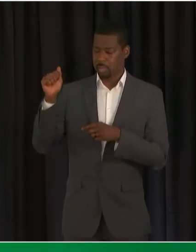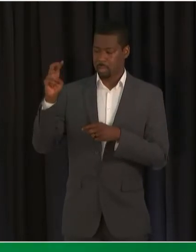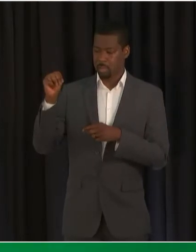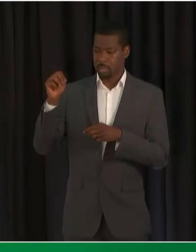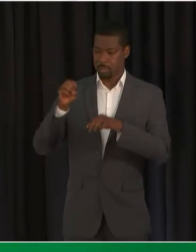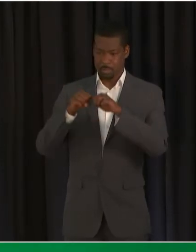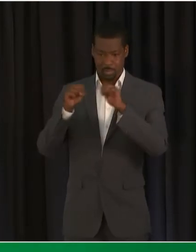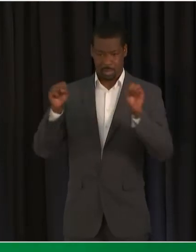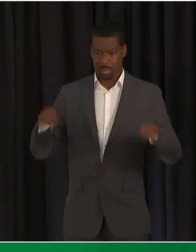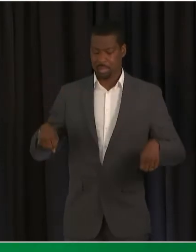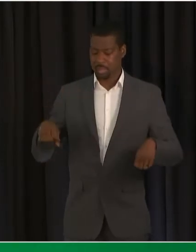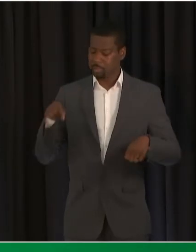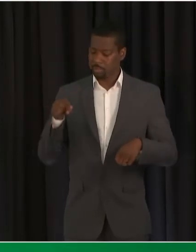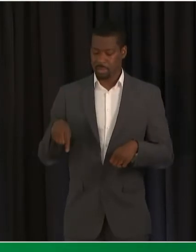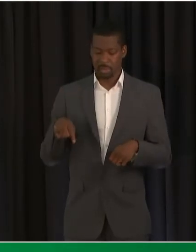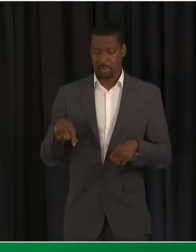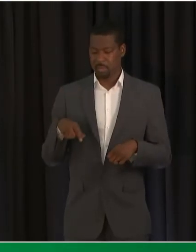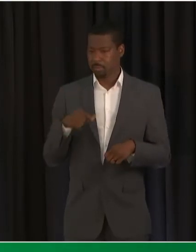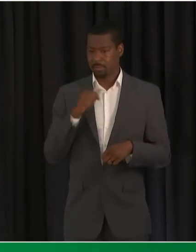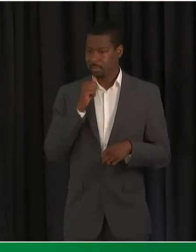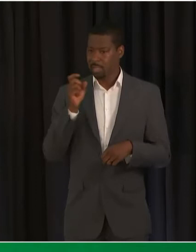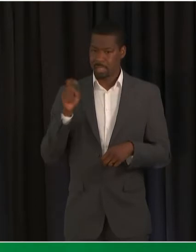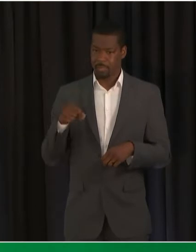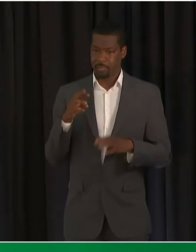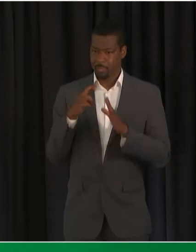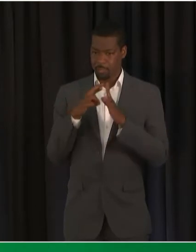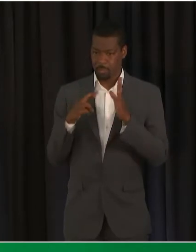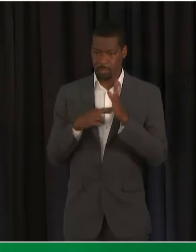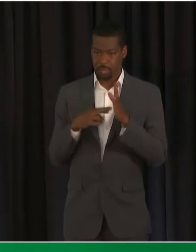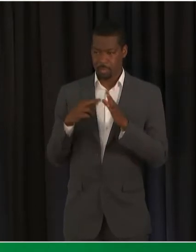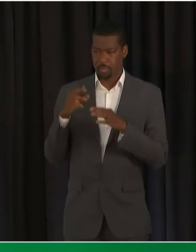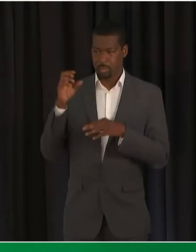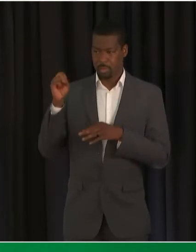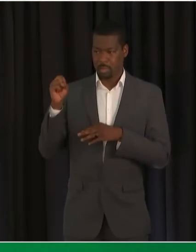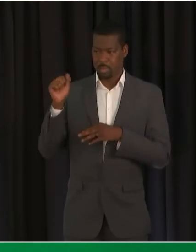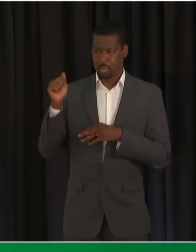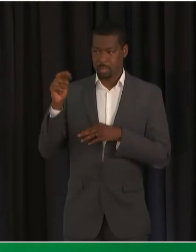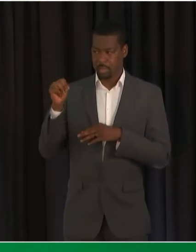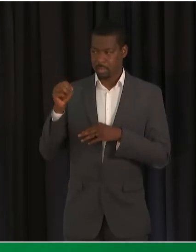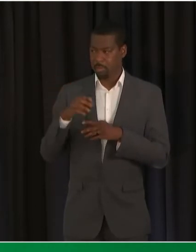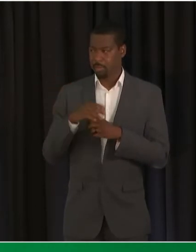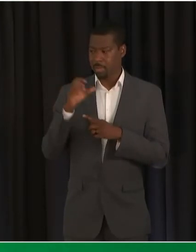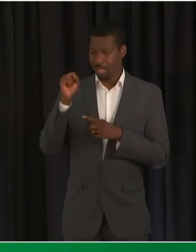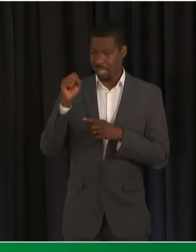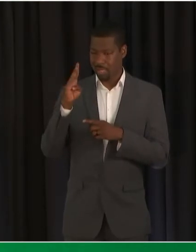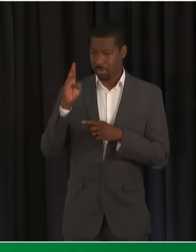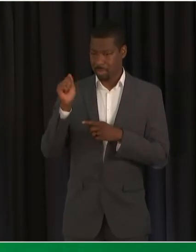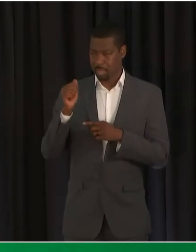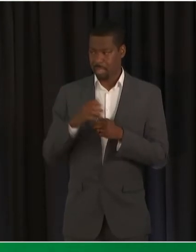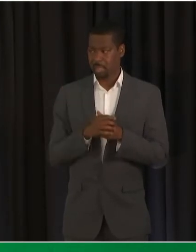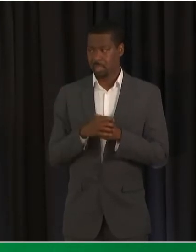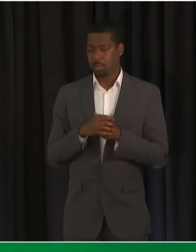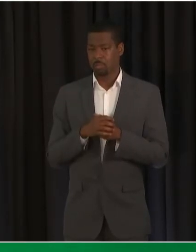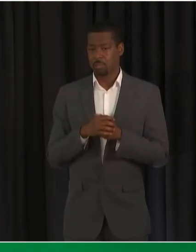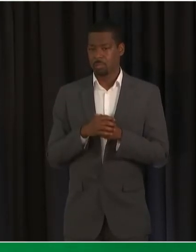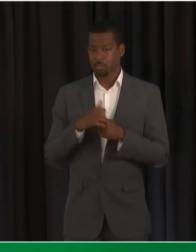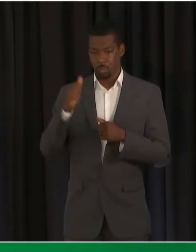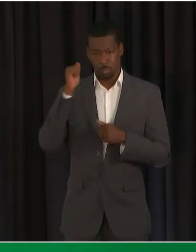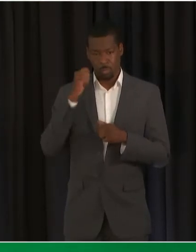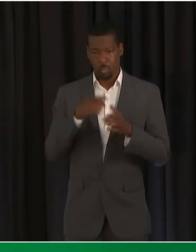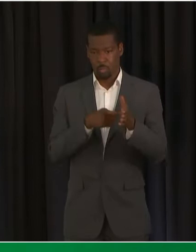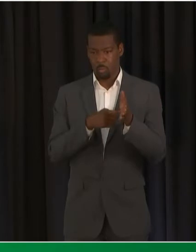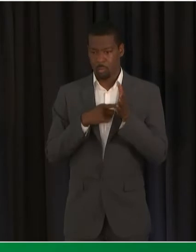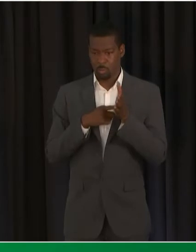system, with this fund, you don't have to register in SAM, and the SBA, this is another good thing, will